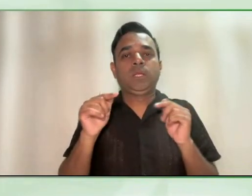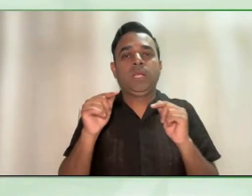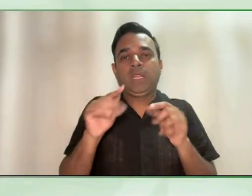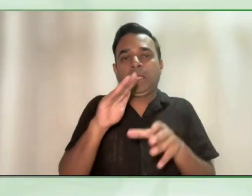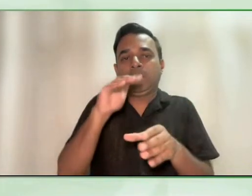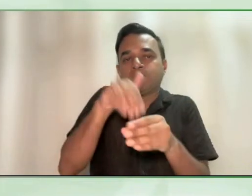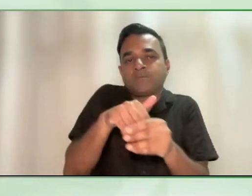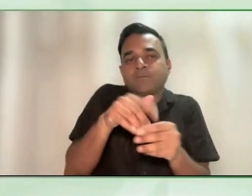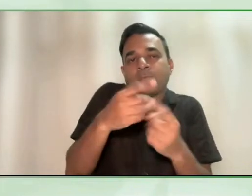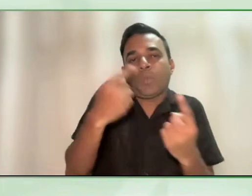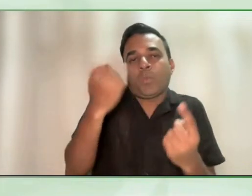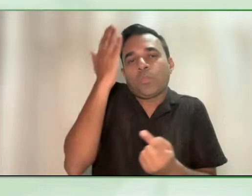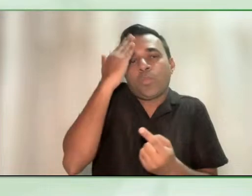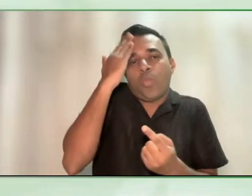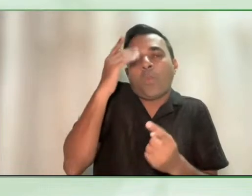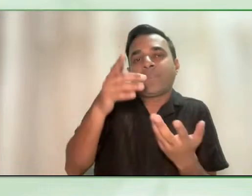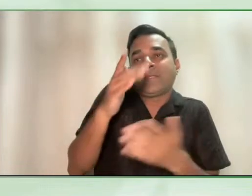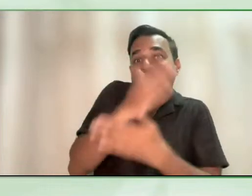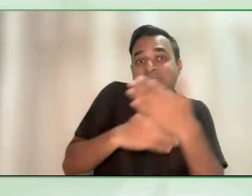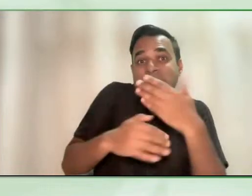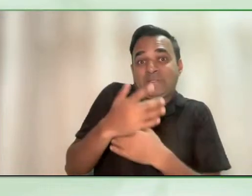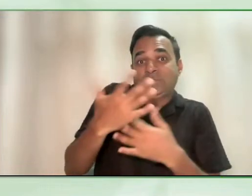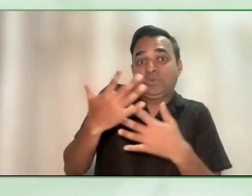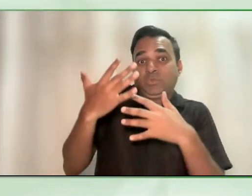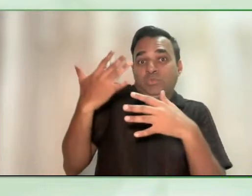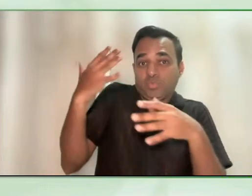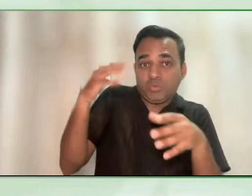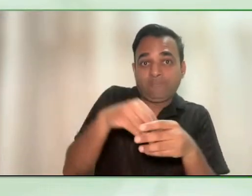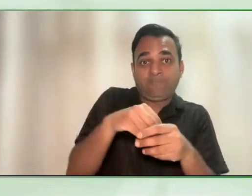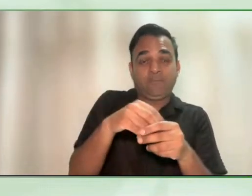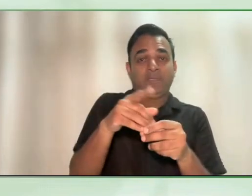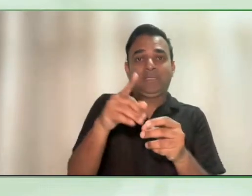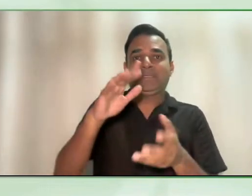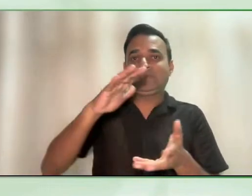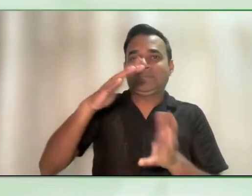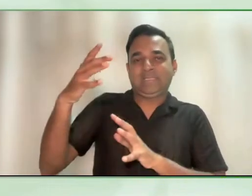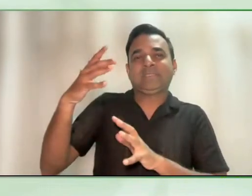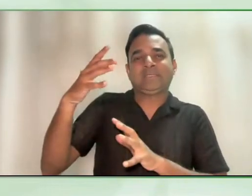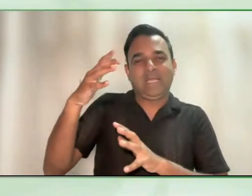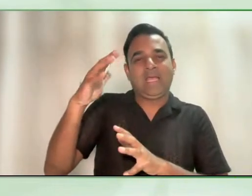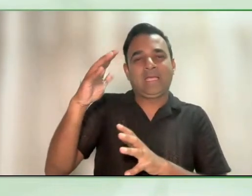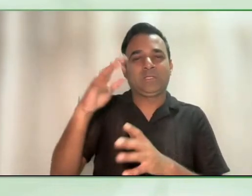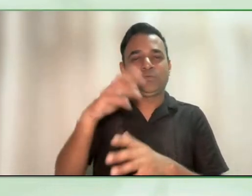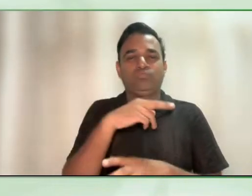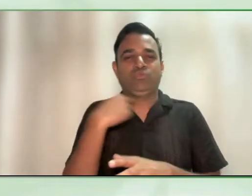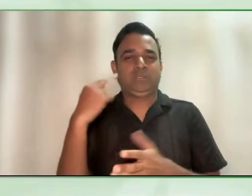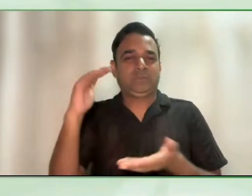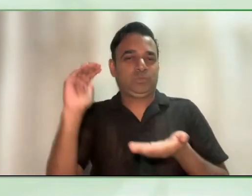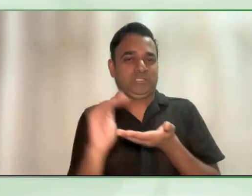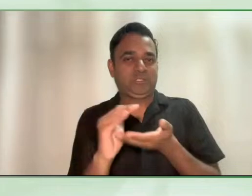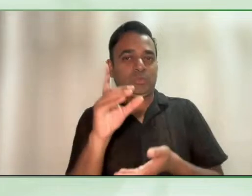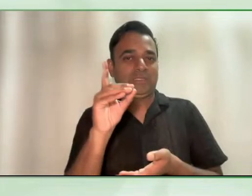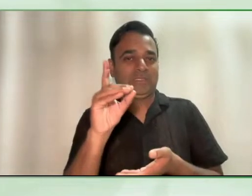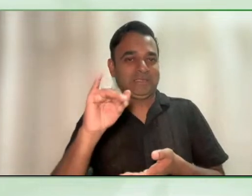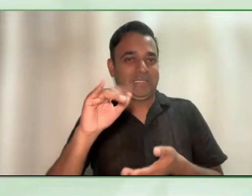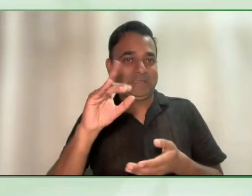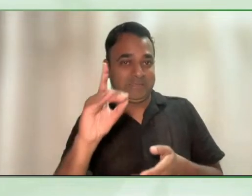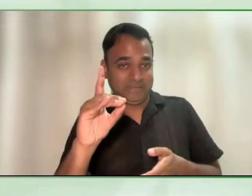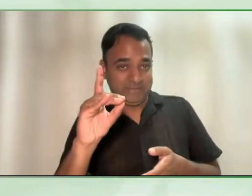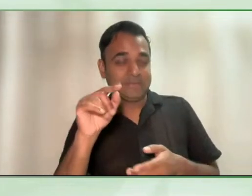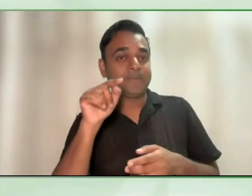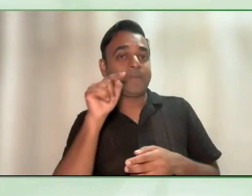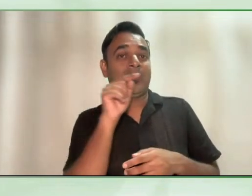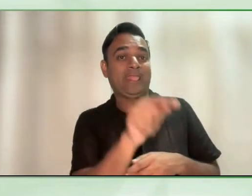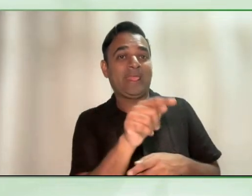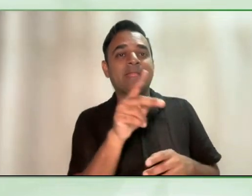information. There's no place where DPOs and NGOs and environmental NGOs can go and find that information